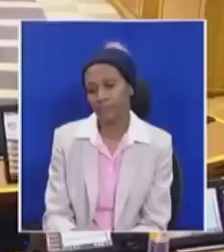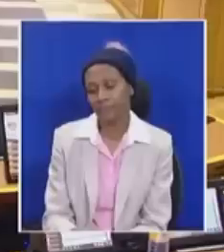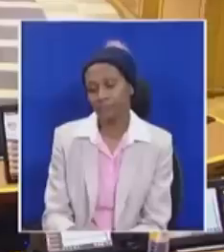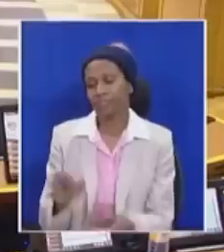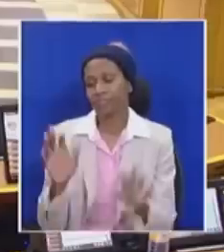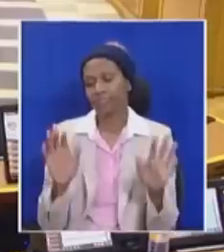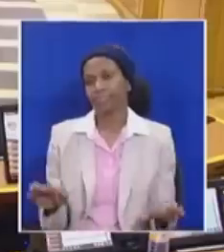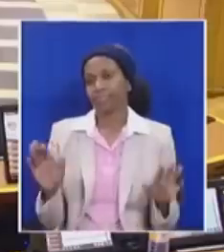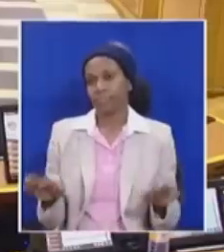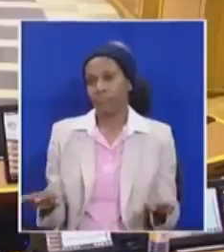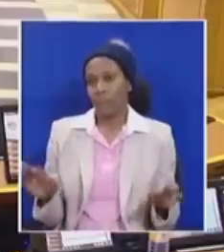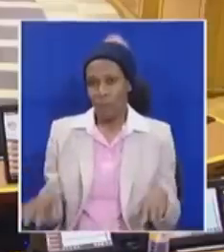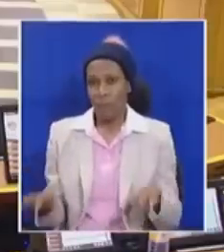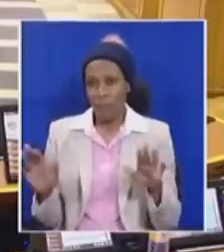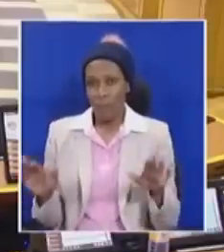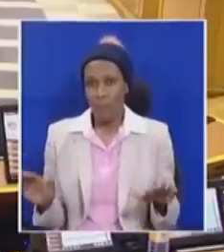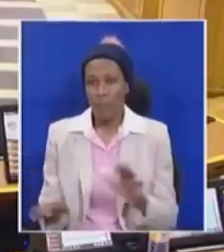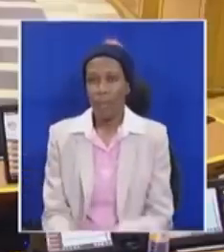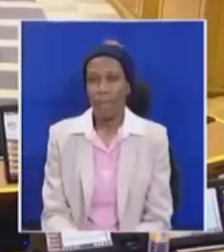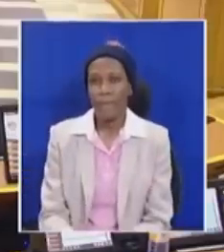Order, honorable members, order.